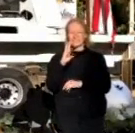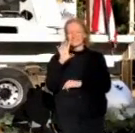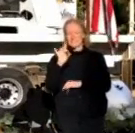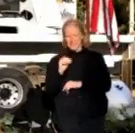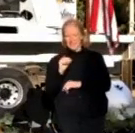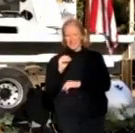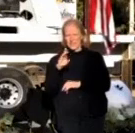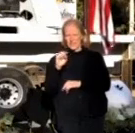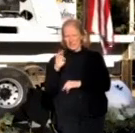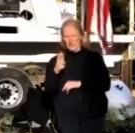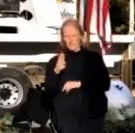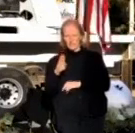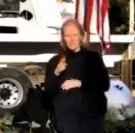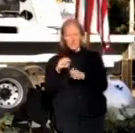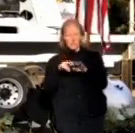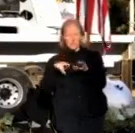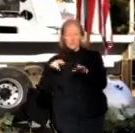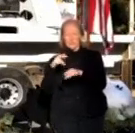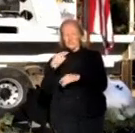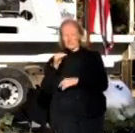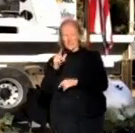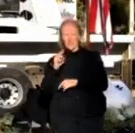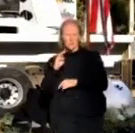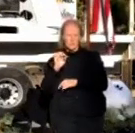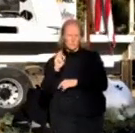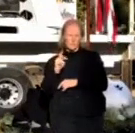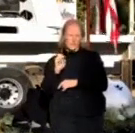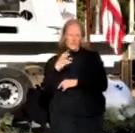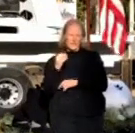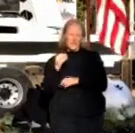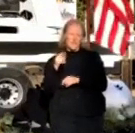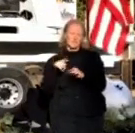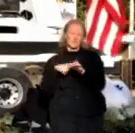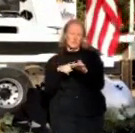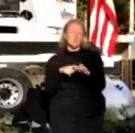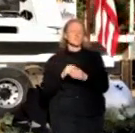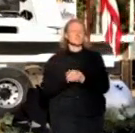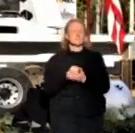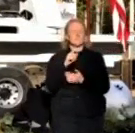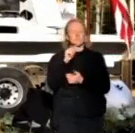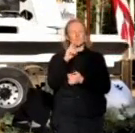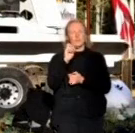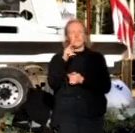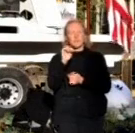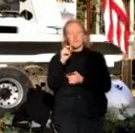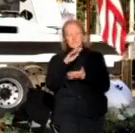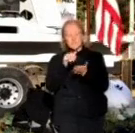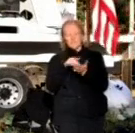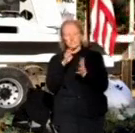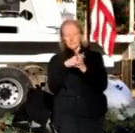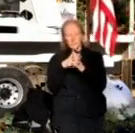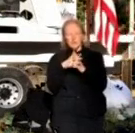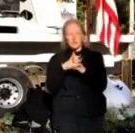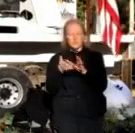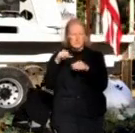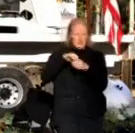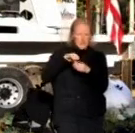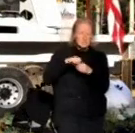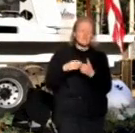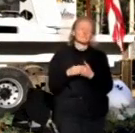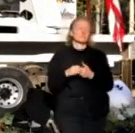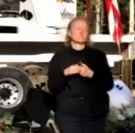Truck Company. The trailer is provided by Hail Brake and Trailers. The fuel will be provided by Travel Centers of America, and permitting support by LexisNexis Vital